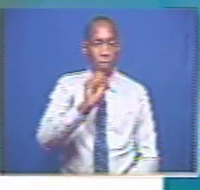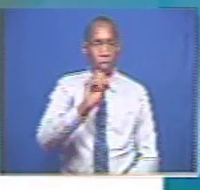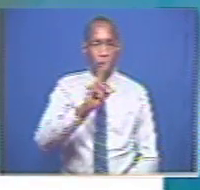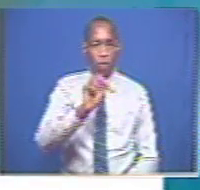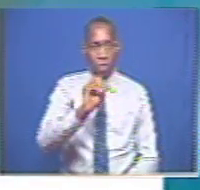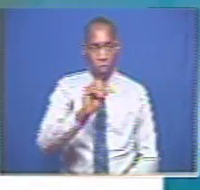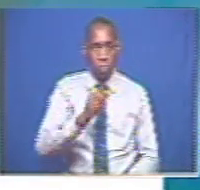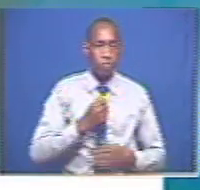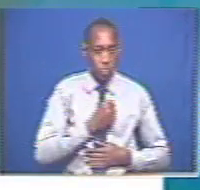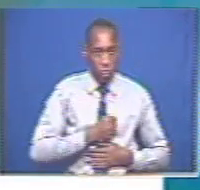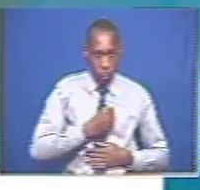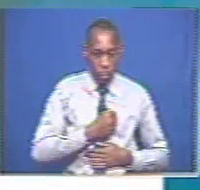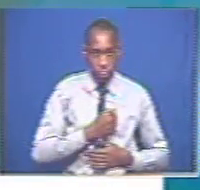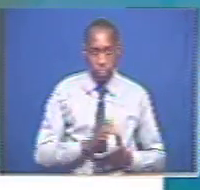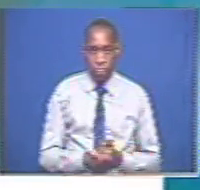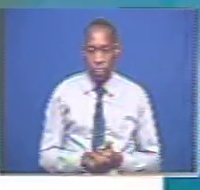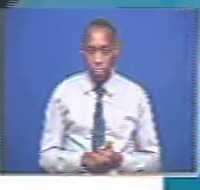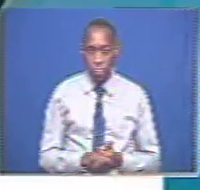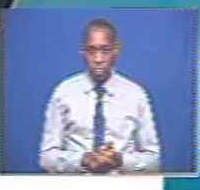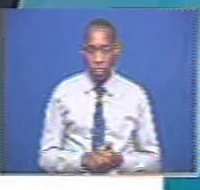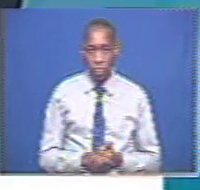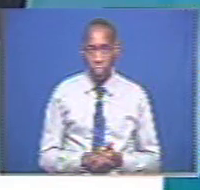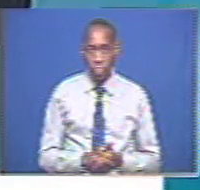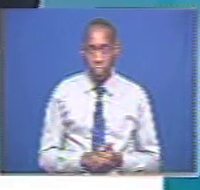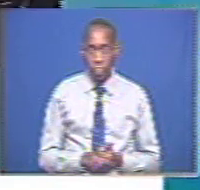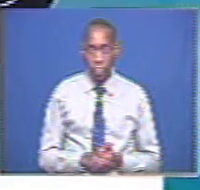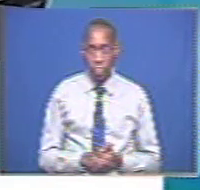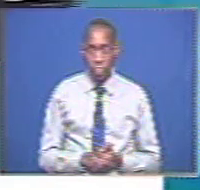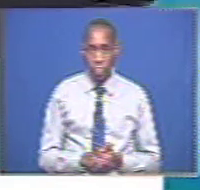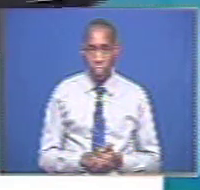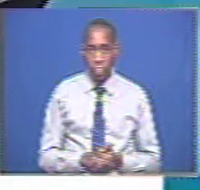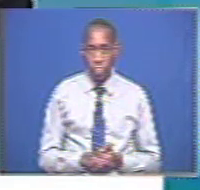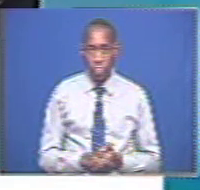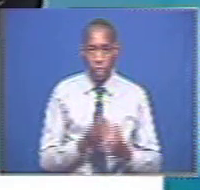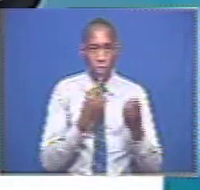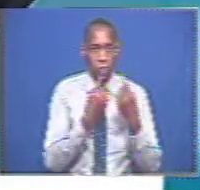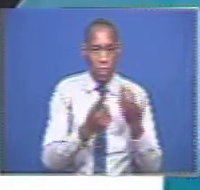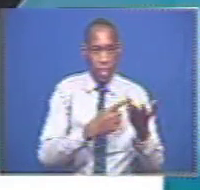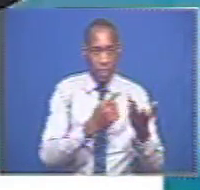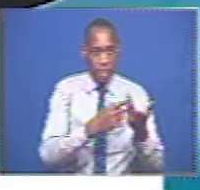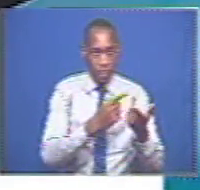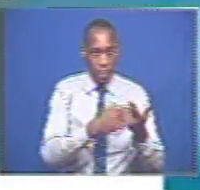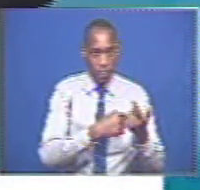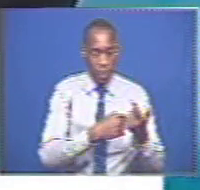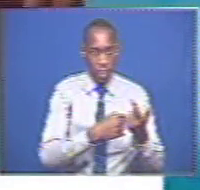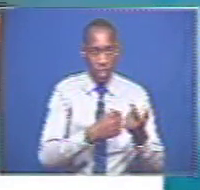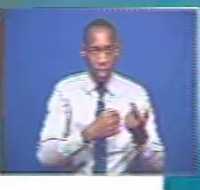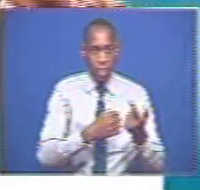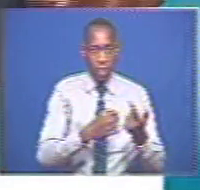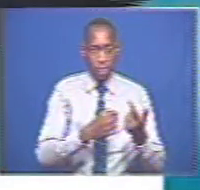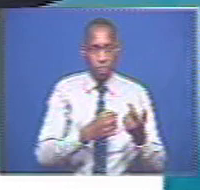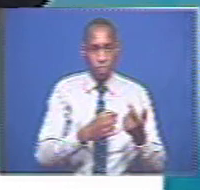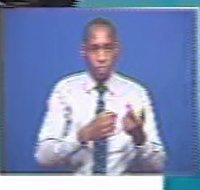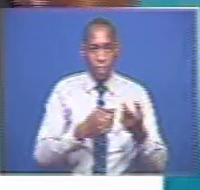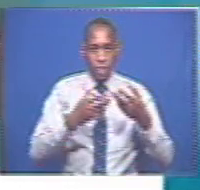Yeah. Okay, forgive me. The elements are the better of me. Let's talk about the numbers they're talking about. Yeah. Where does Simba and Yanga come in